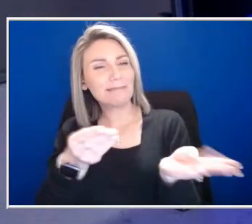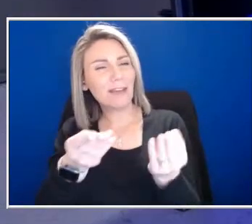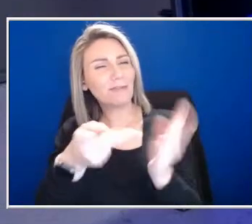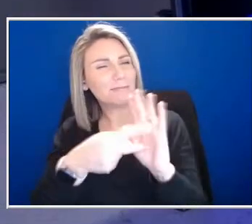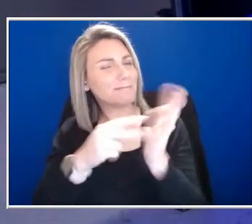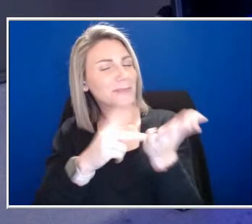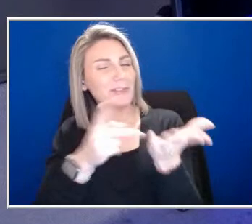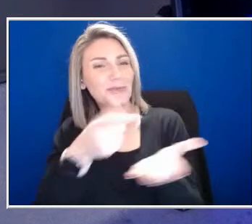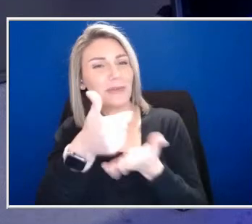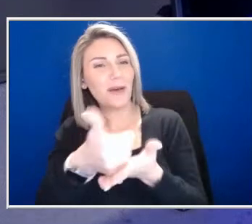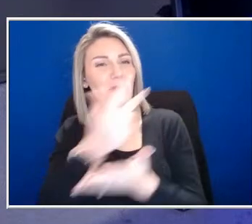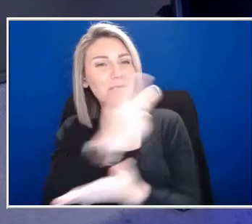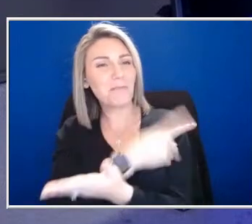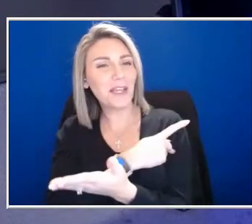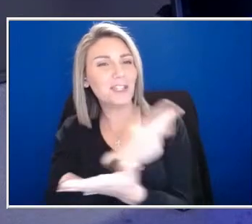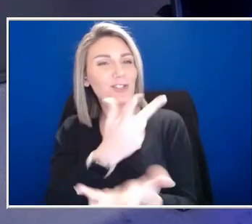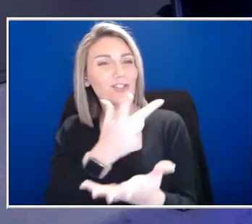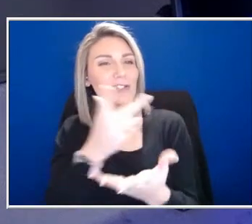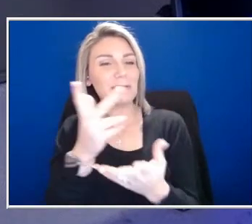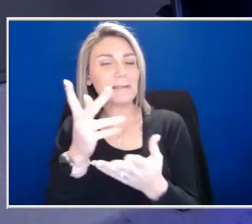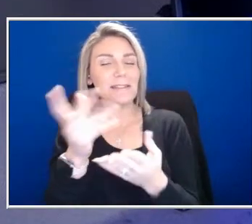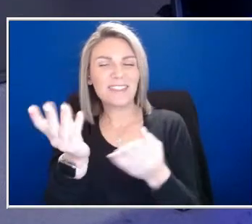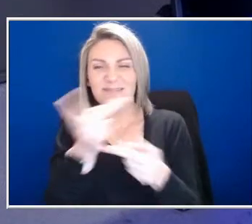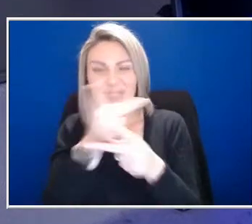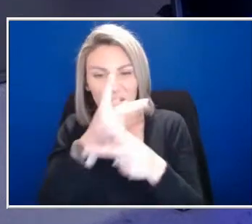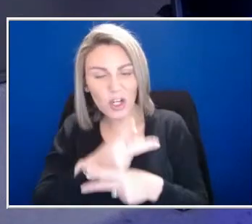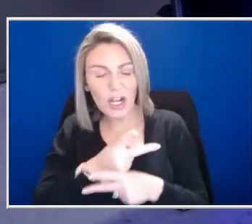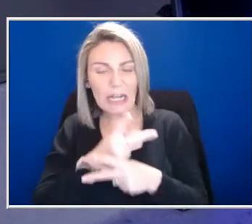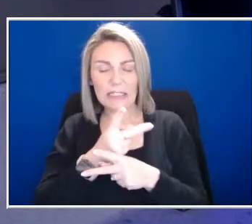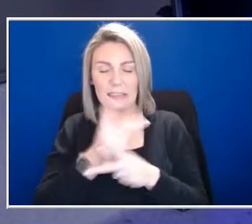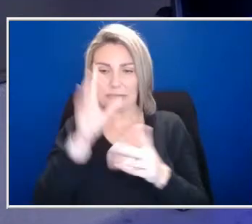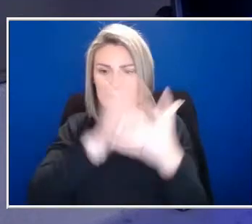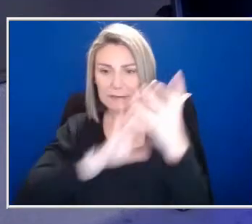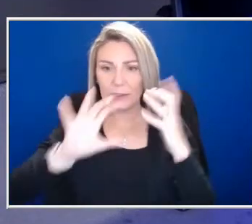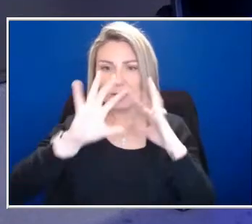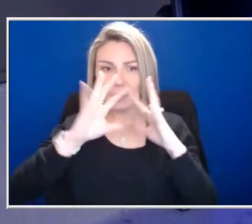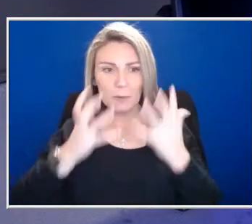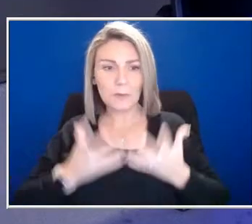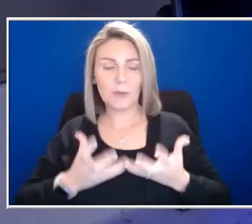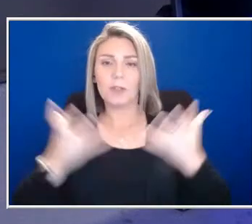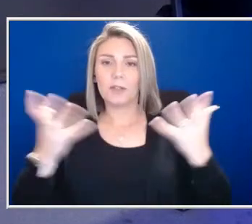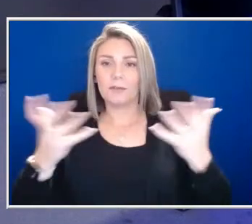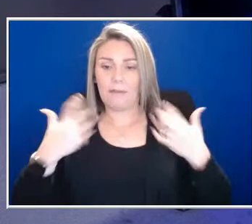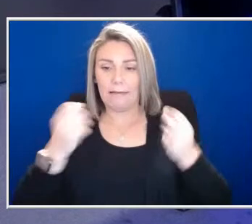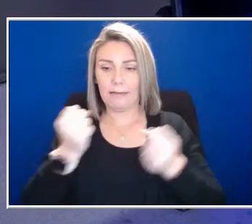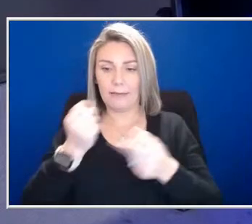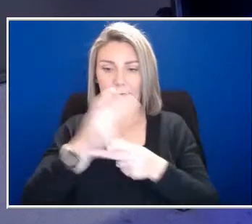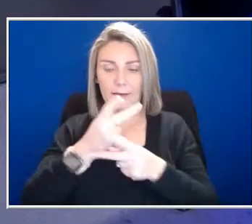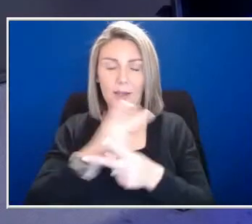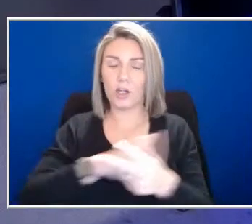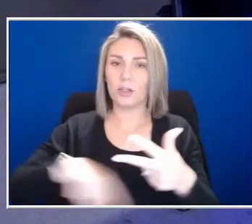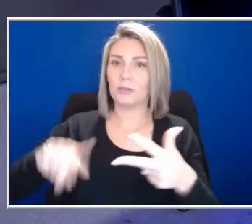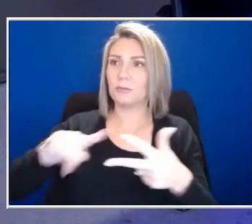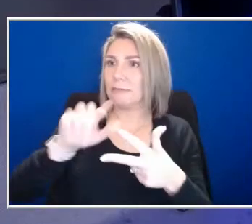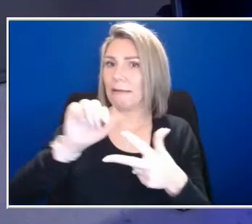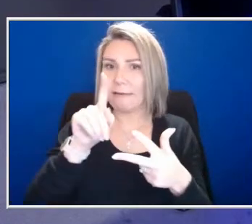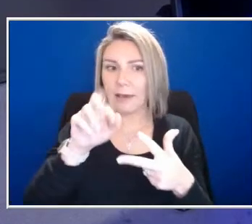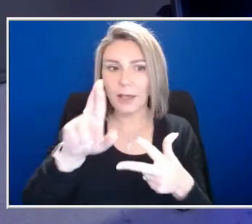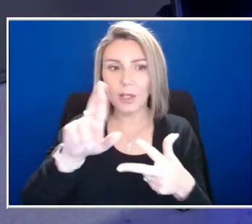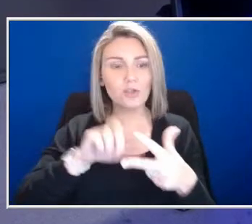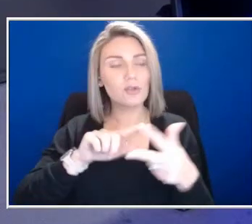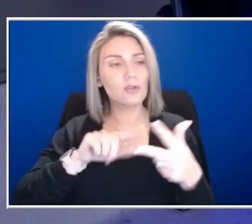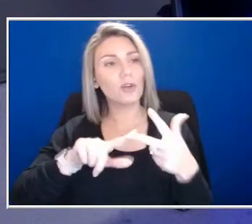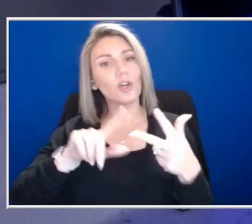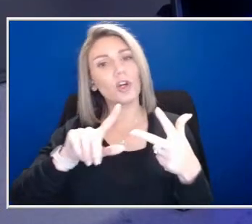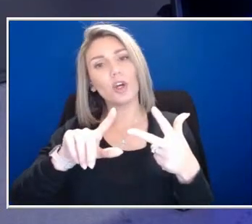patients navigate the very confusing world of healthcare, and in this case, cancer and brain tumors. So tell us about